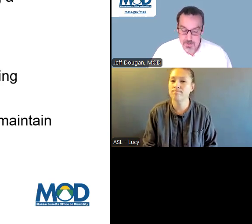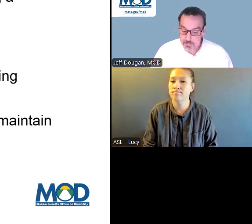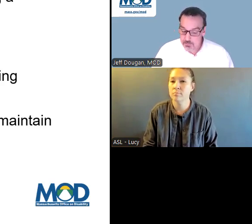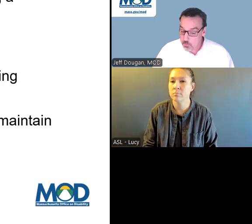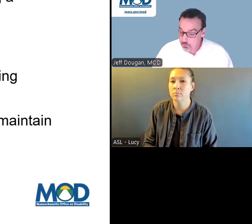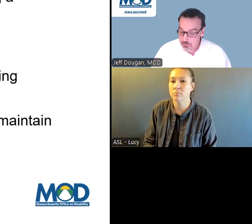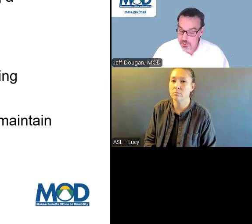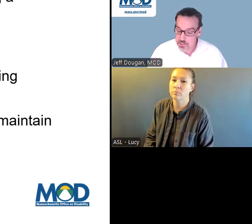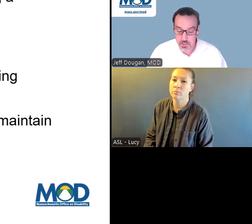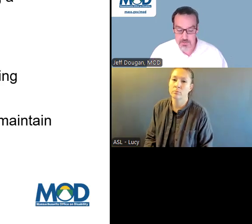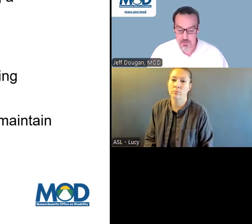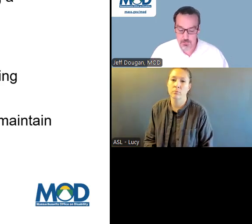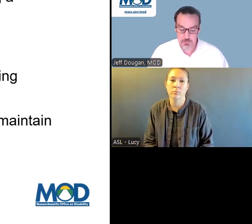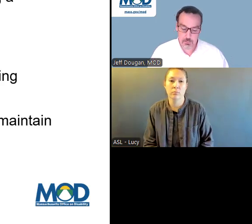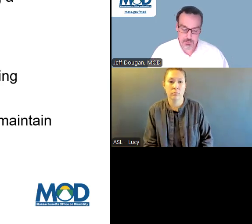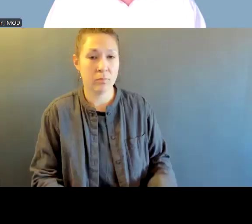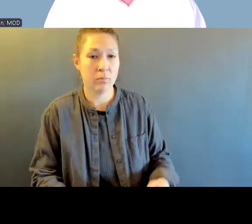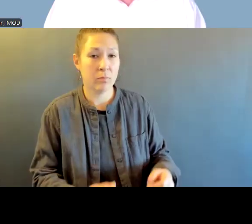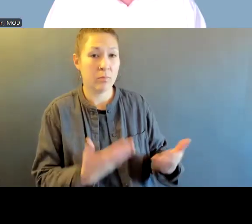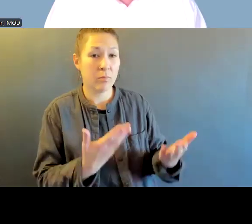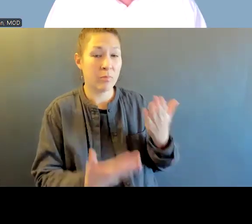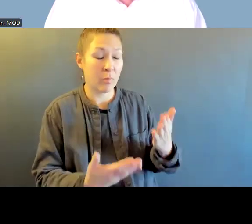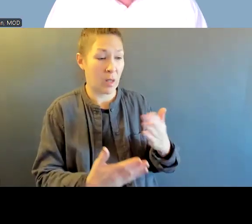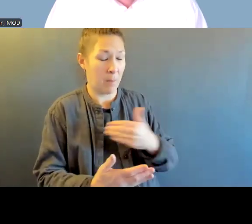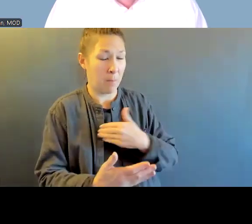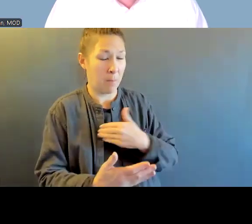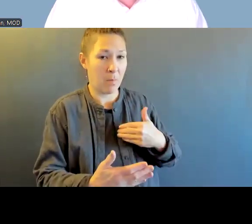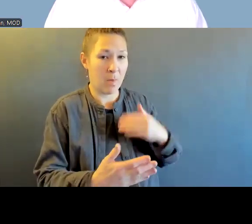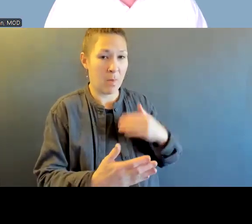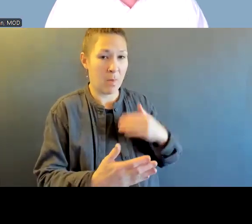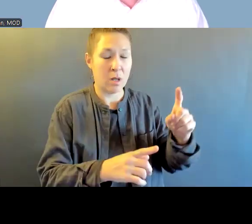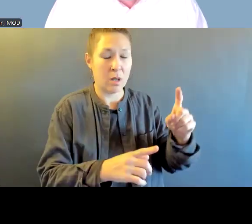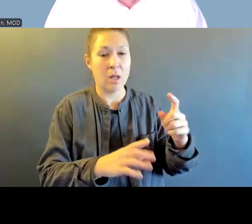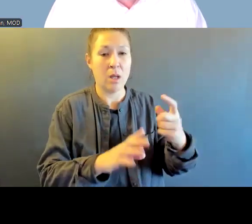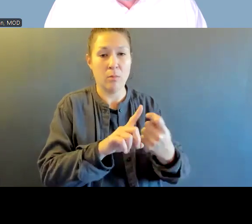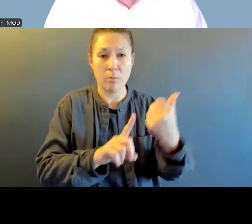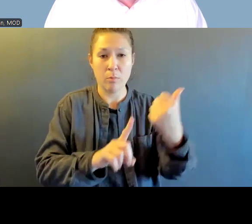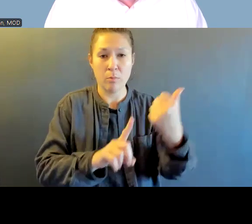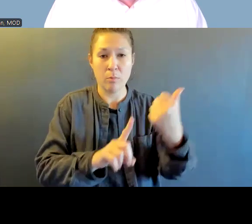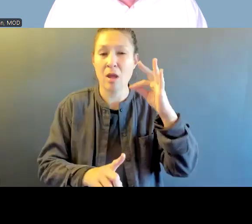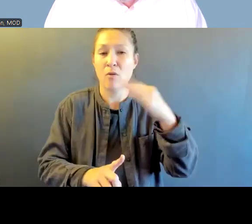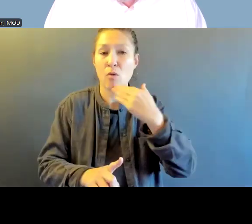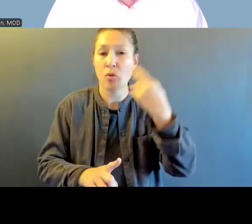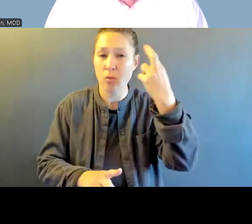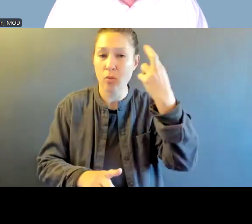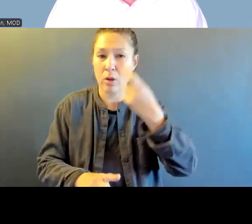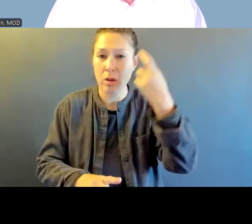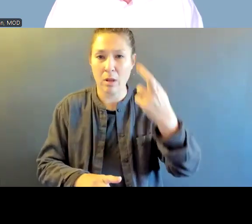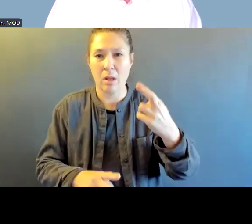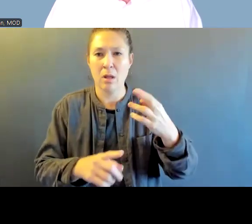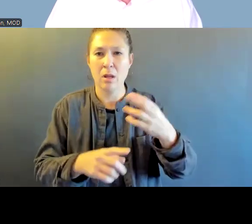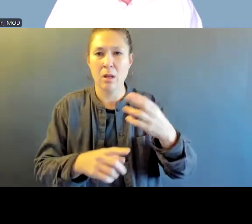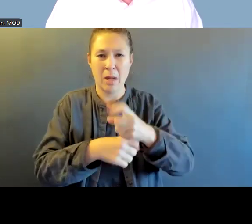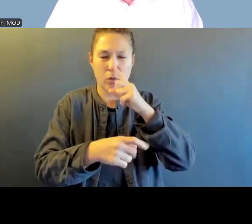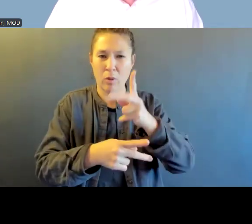Members may be removed for just cause following a formal hearing, a process that helps maintain the integrity of the commission. And finally, the commission can